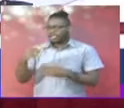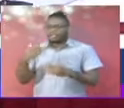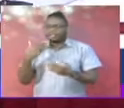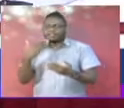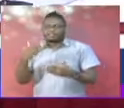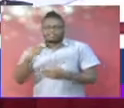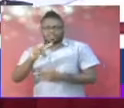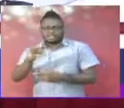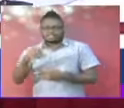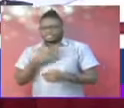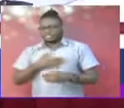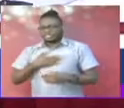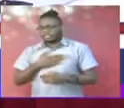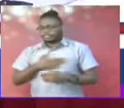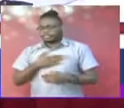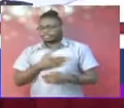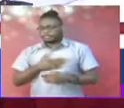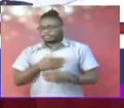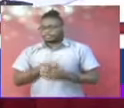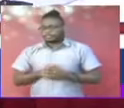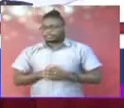If you could ask the second one, please. Yes.